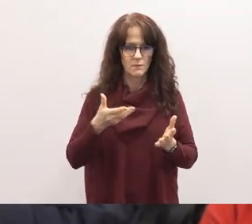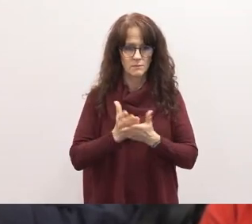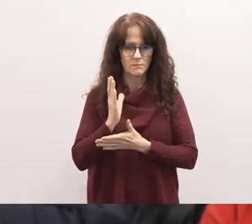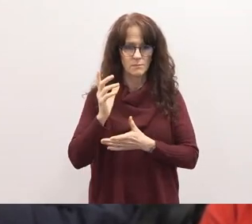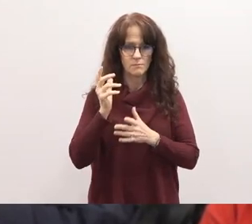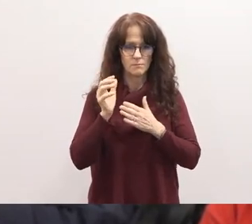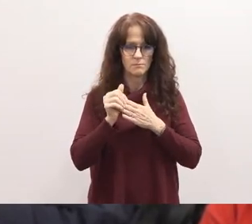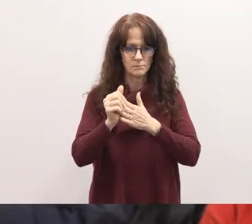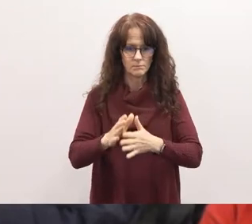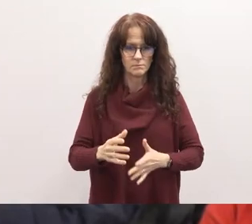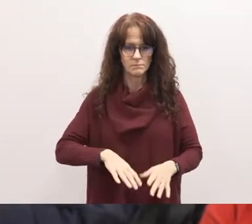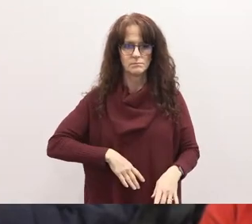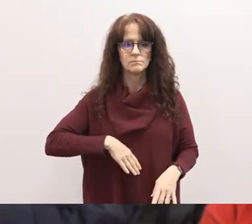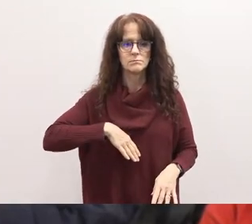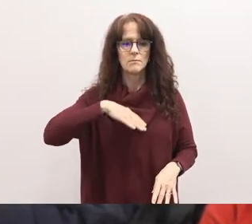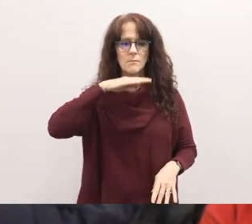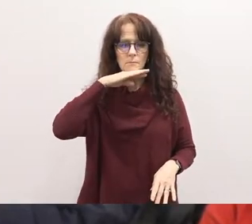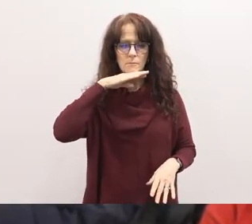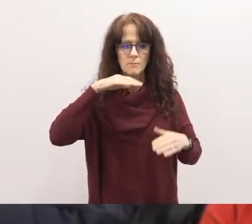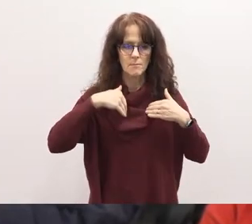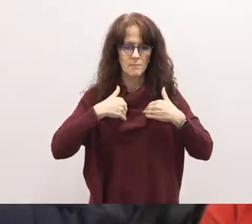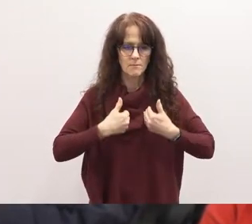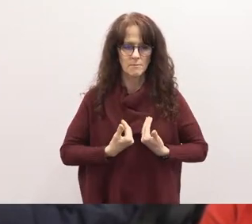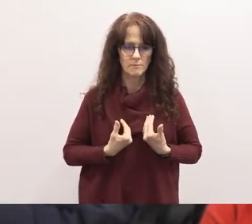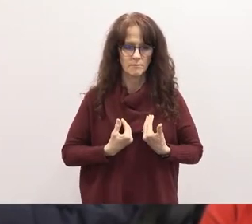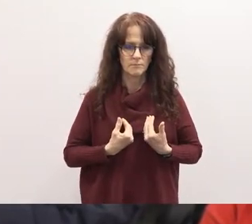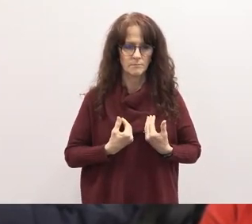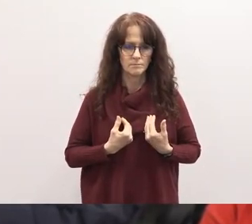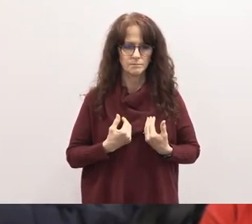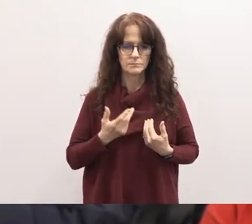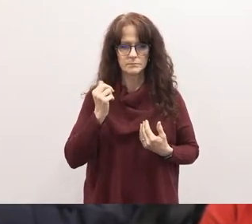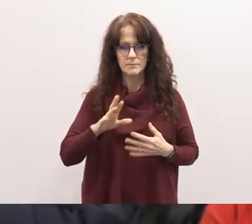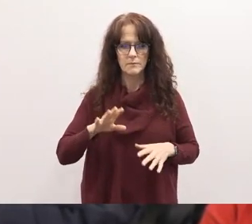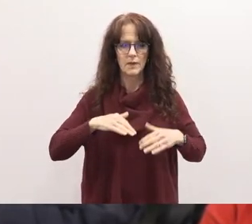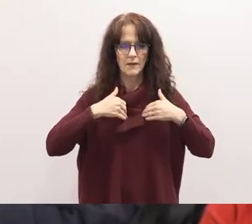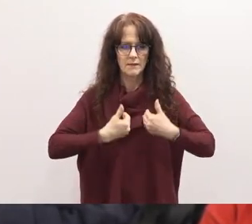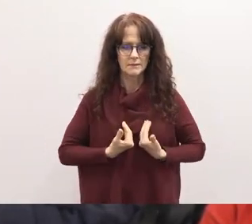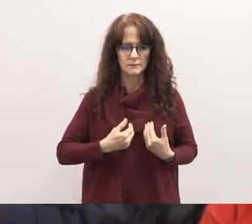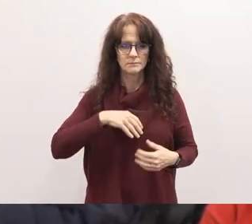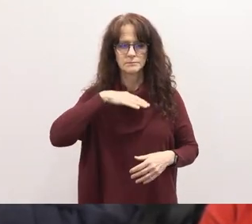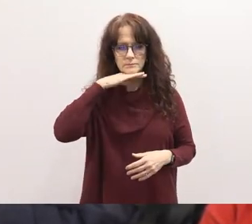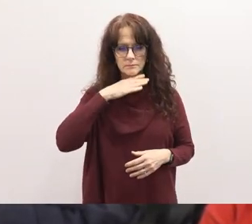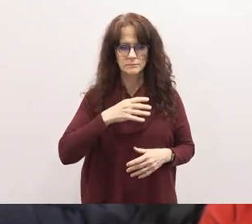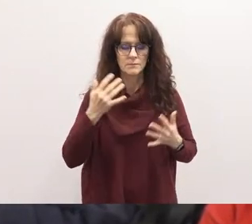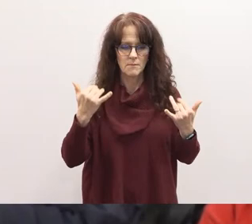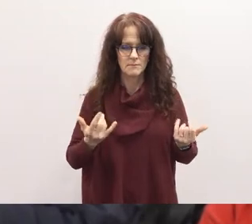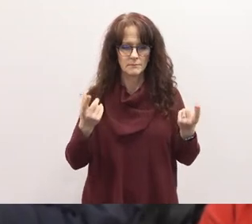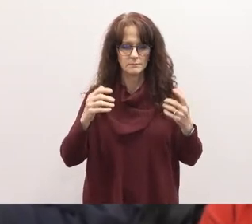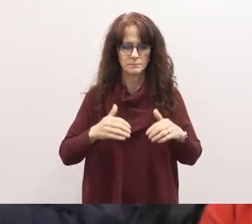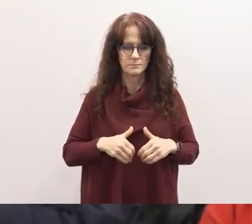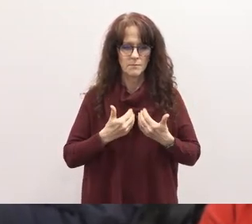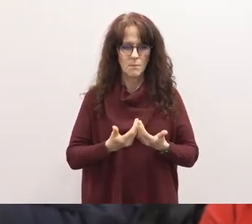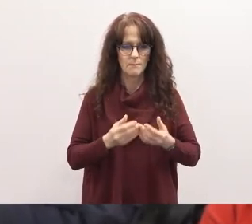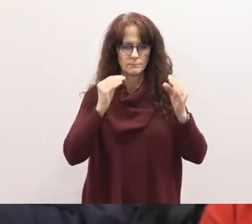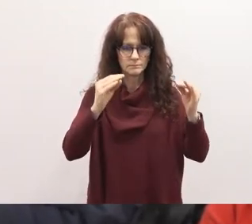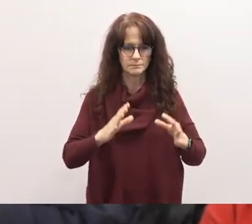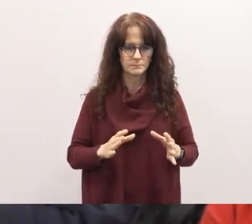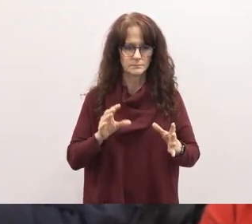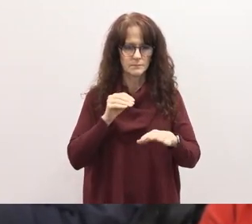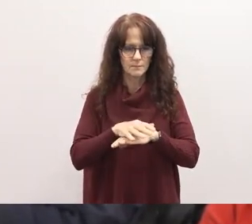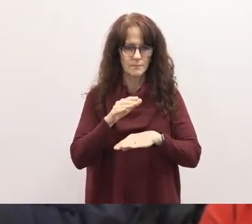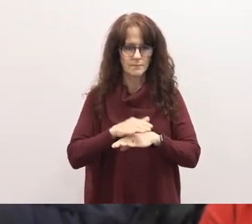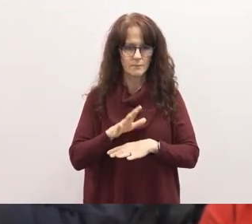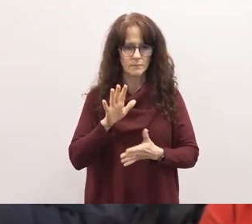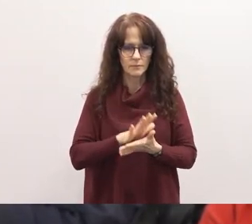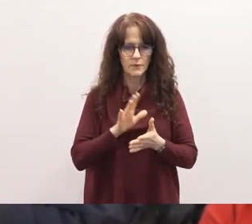"I am sick and tired of being sick and tired." And right now, this is how I and the teachers and counselors